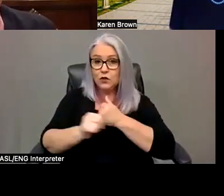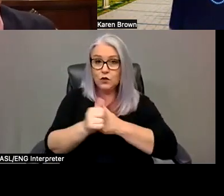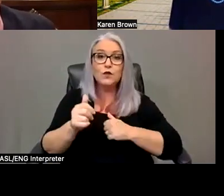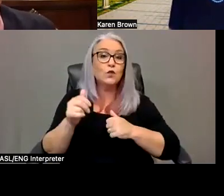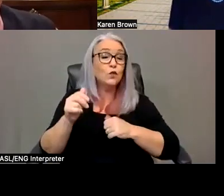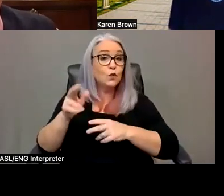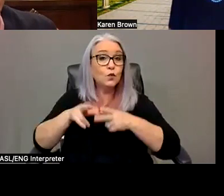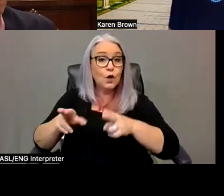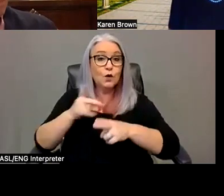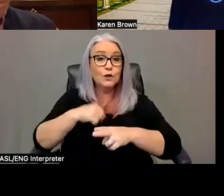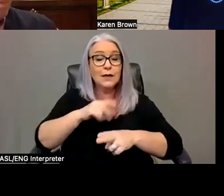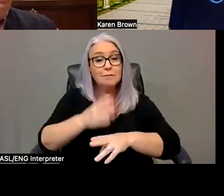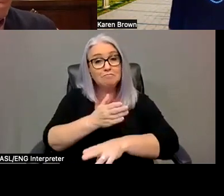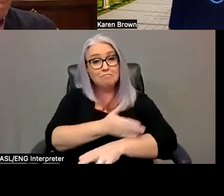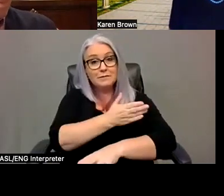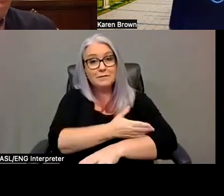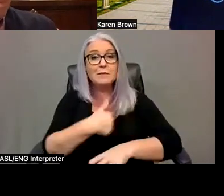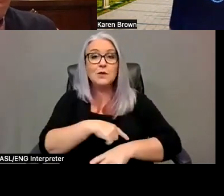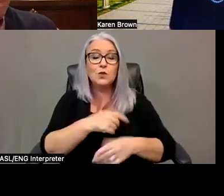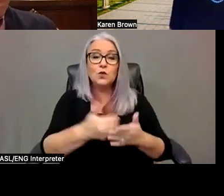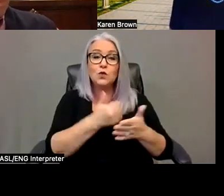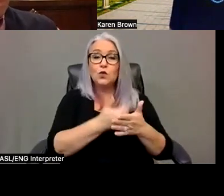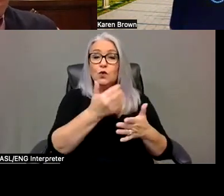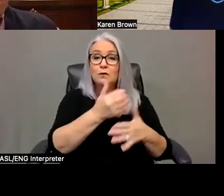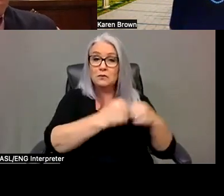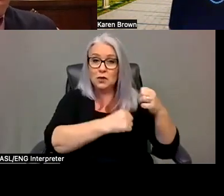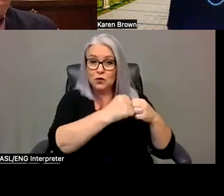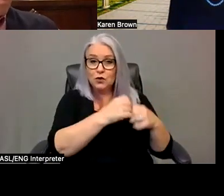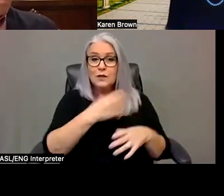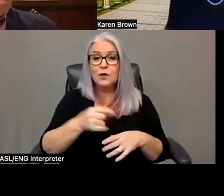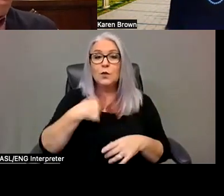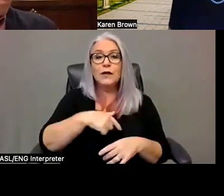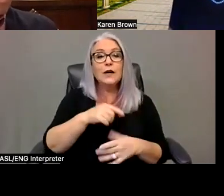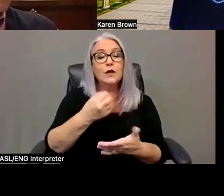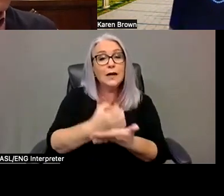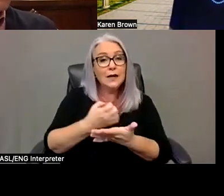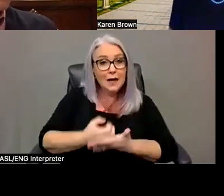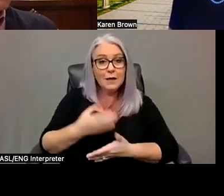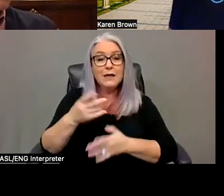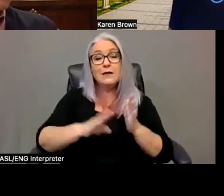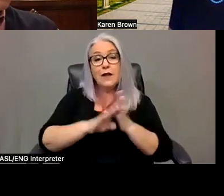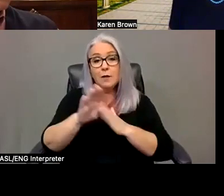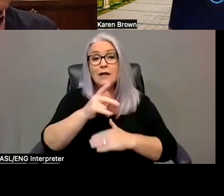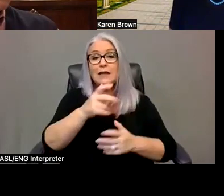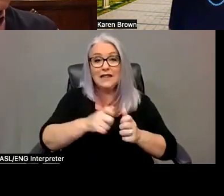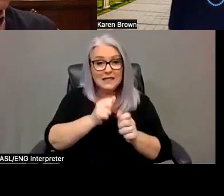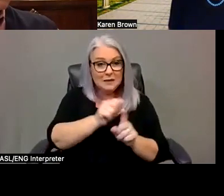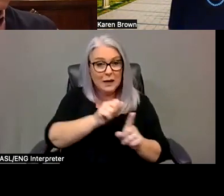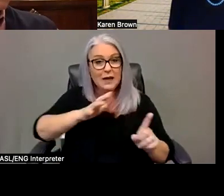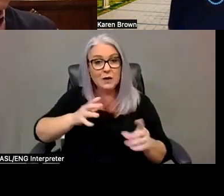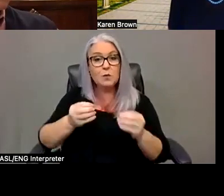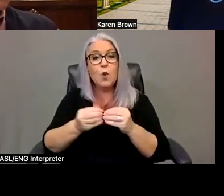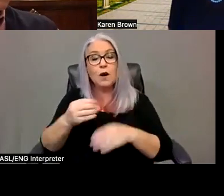infrastructure. We're investing in public safety and economic development, and soon we'll have expanded parking and more affordable housing